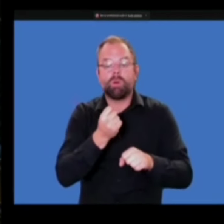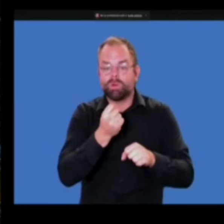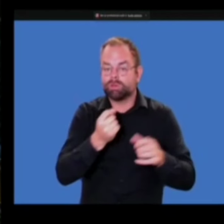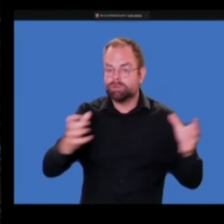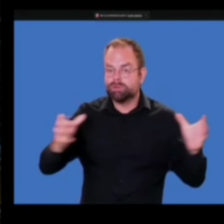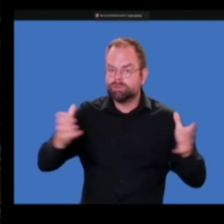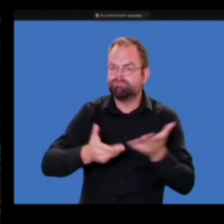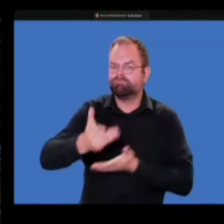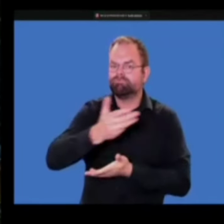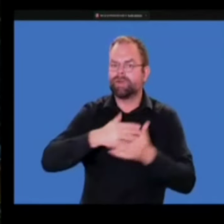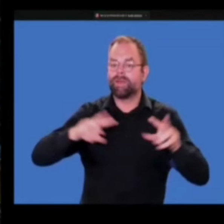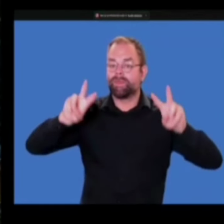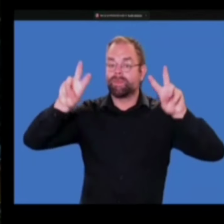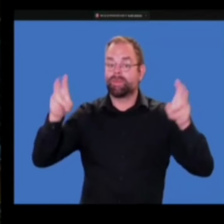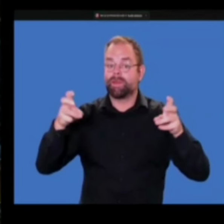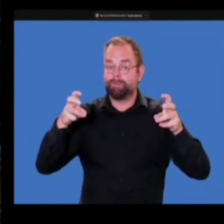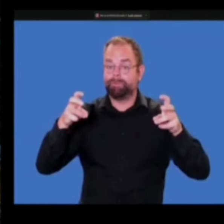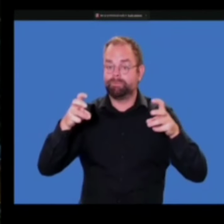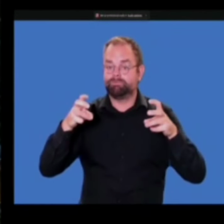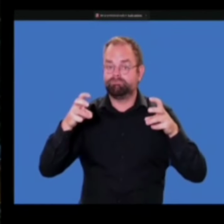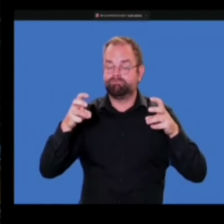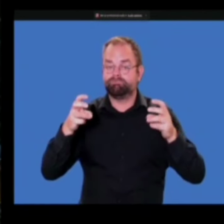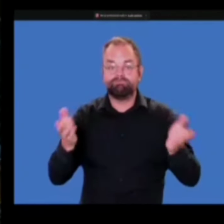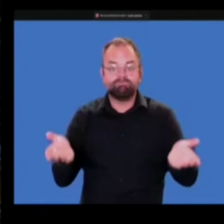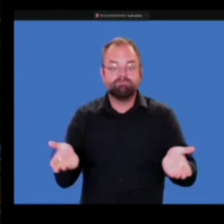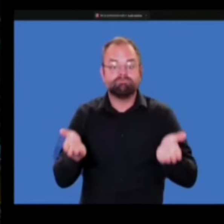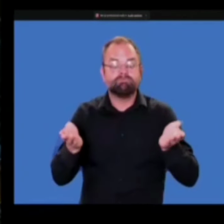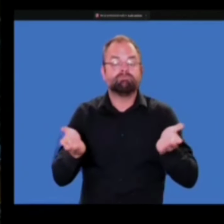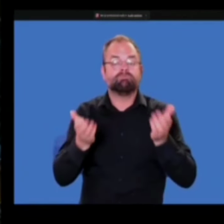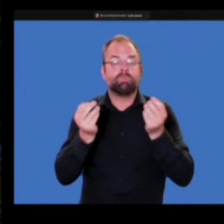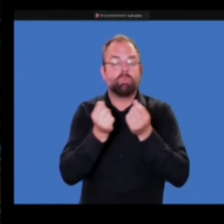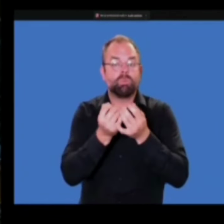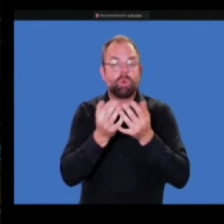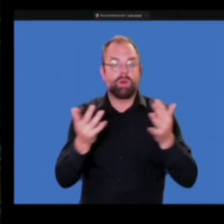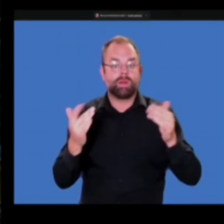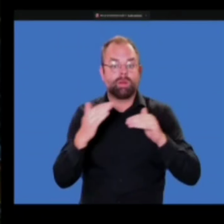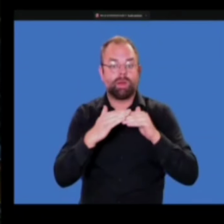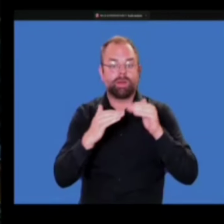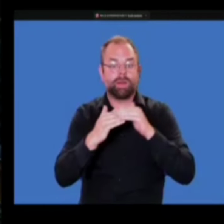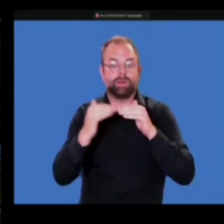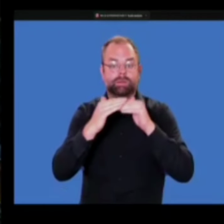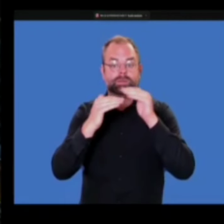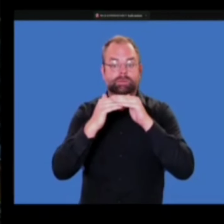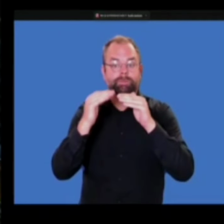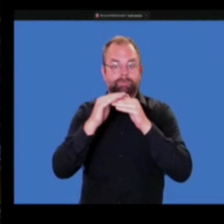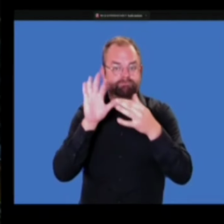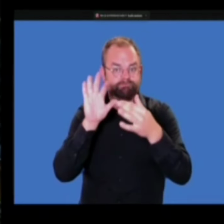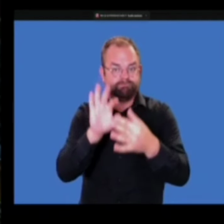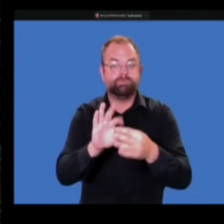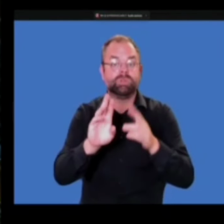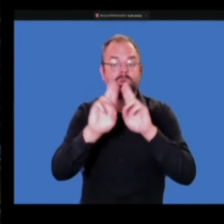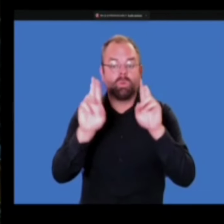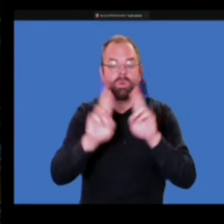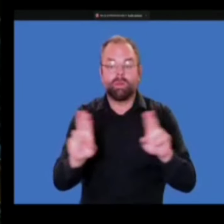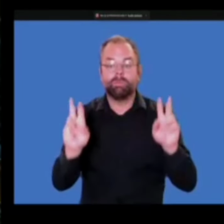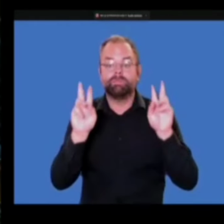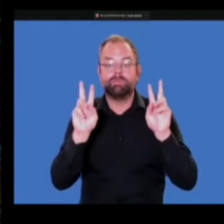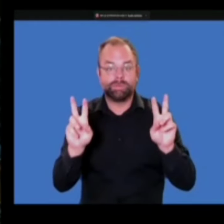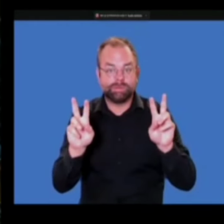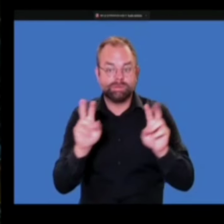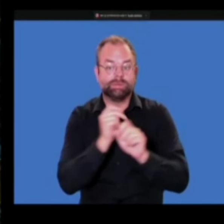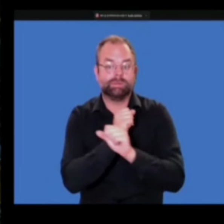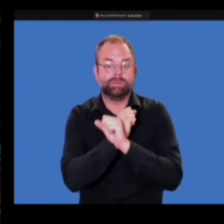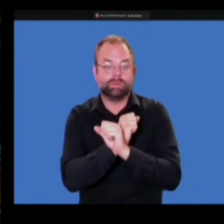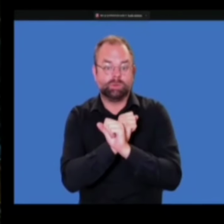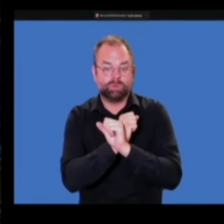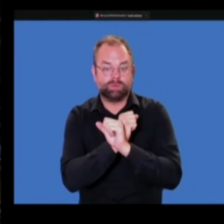circulated online 14th August by the President of the General Assembly, and in keeping with the terms of